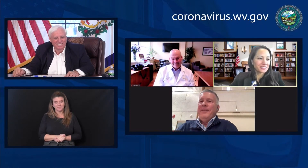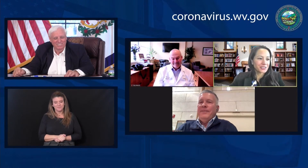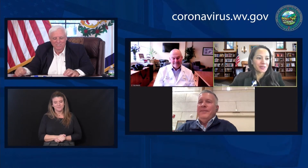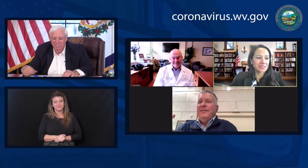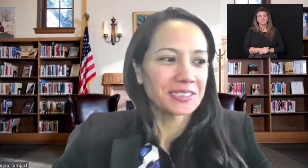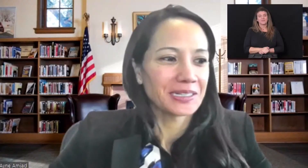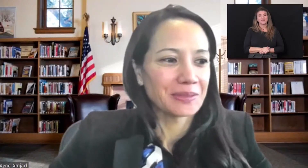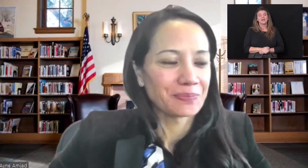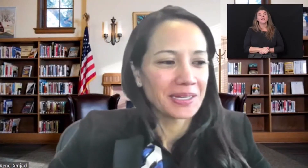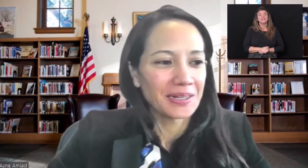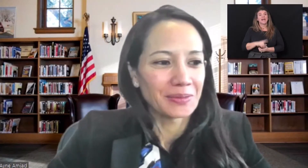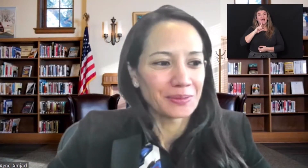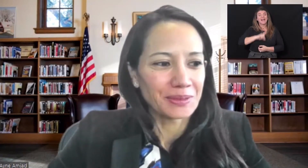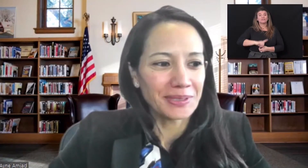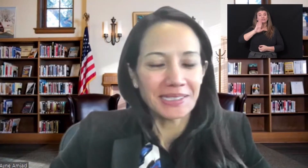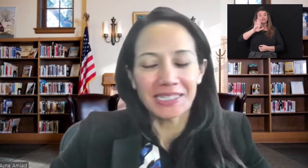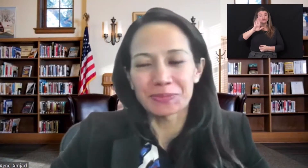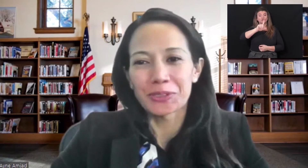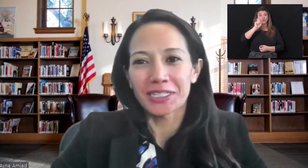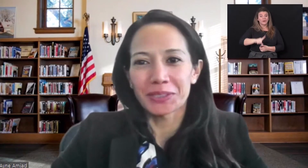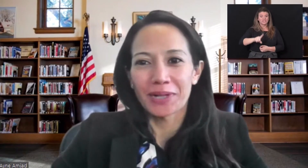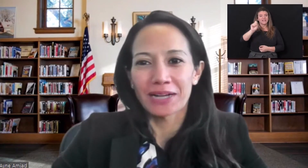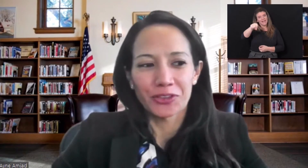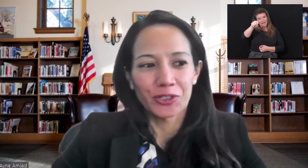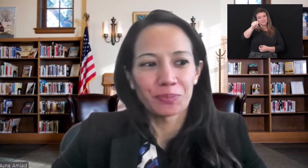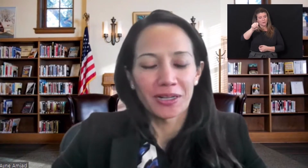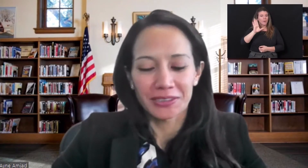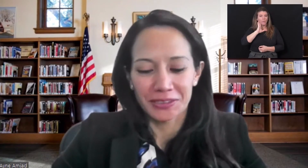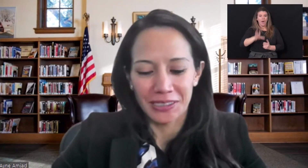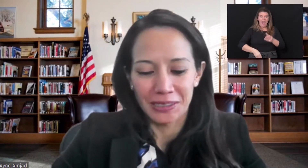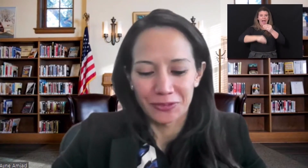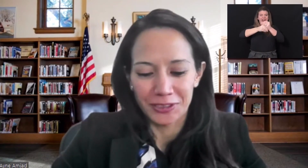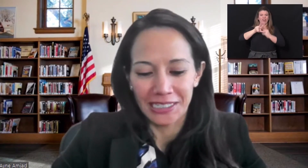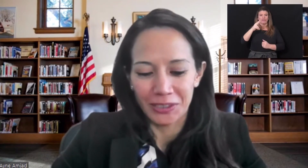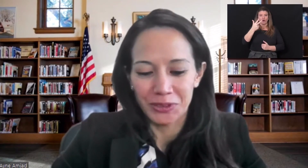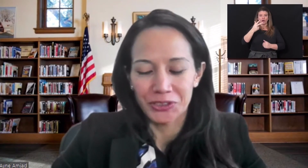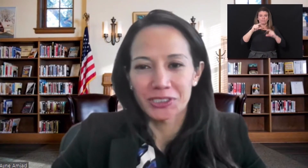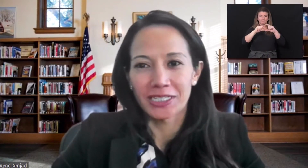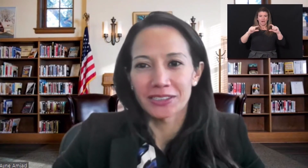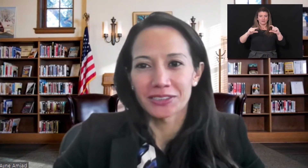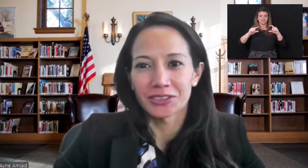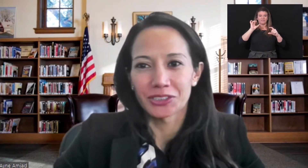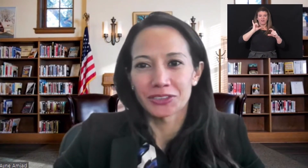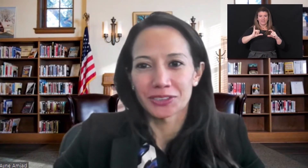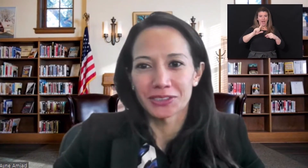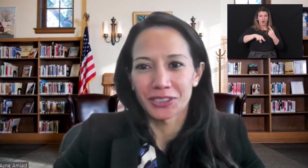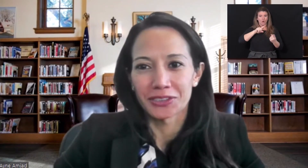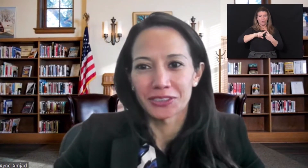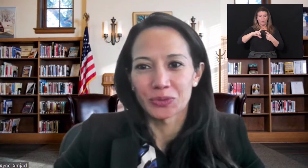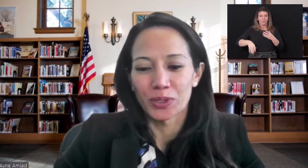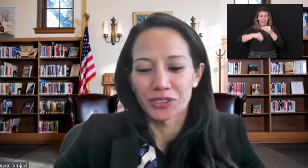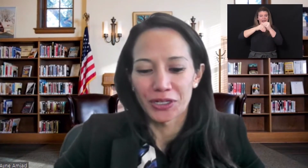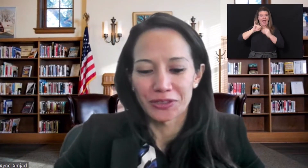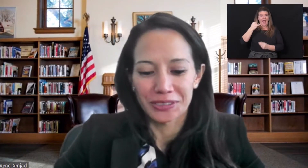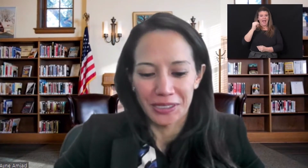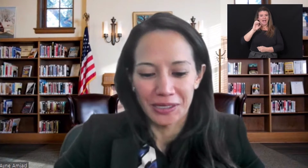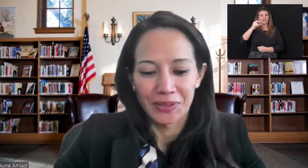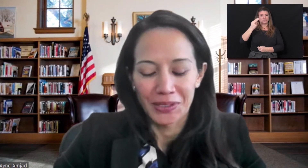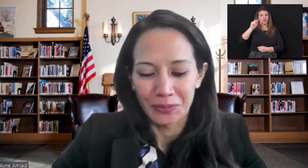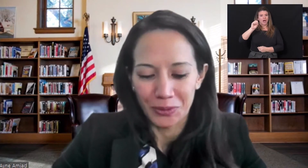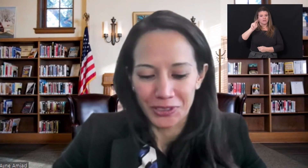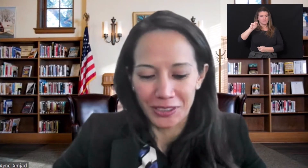David, to answer your question, yes, most likely we'll have a third box for exactly what you stated, since Johnson & Johnson is 1